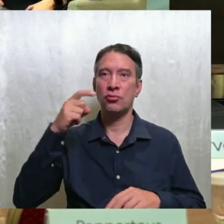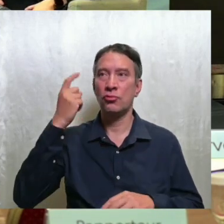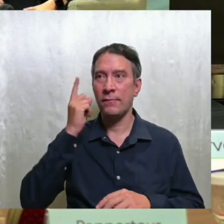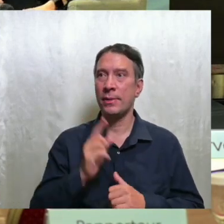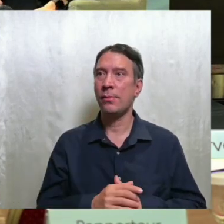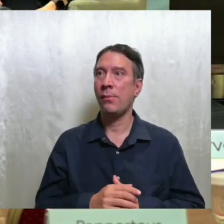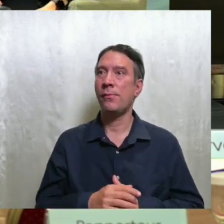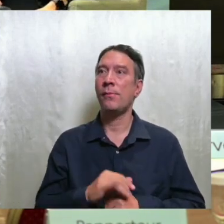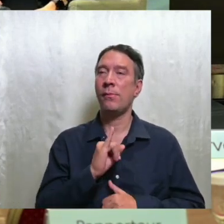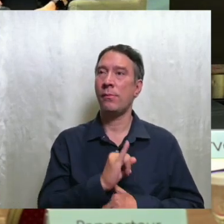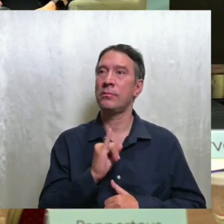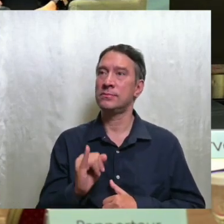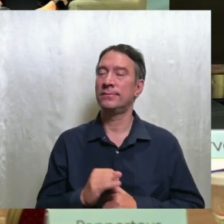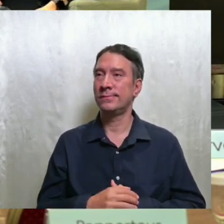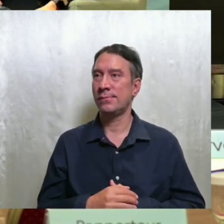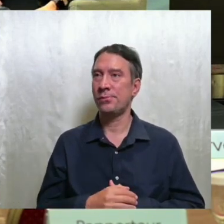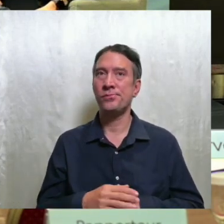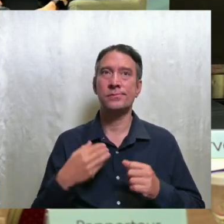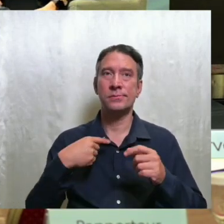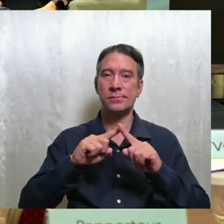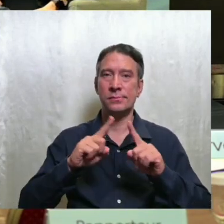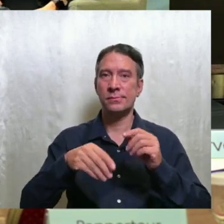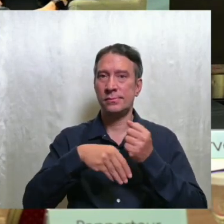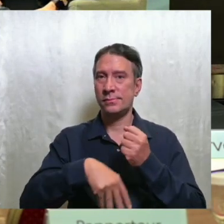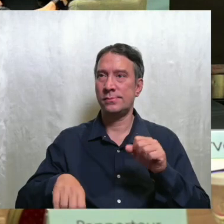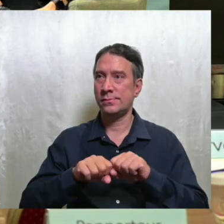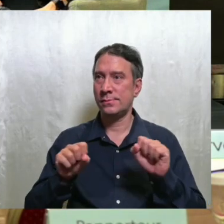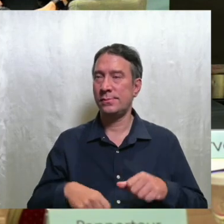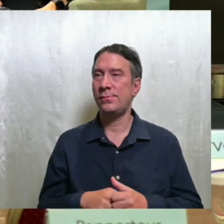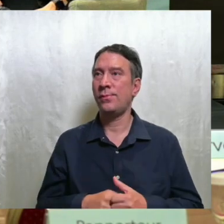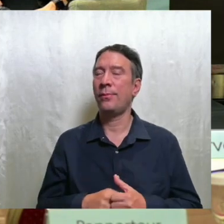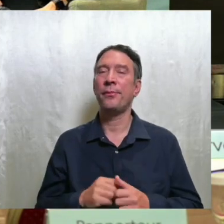languages, I think it would be a better future going forward.